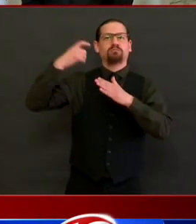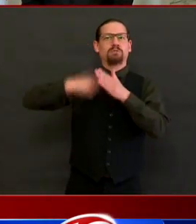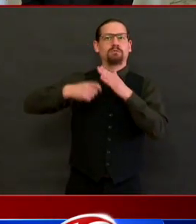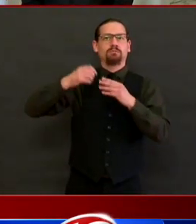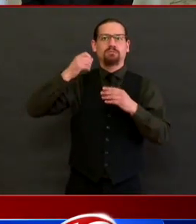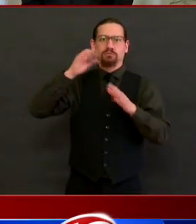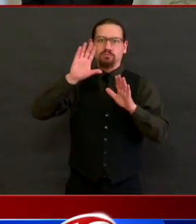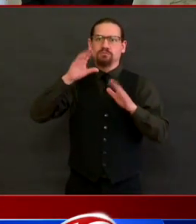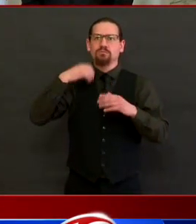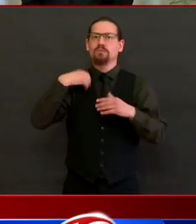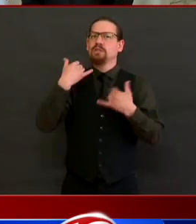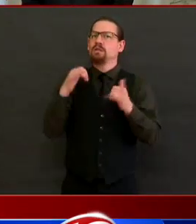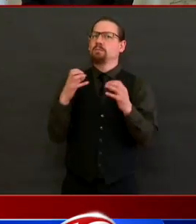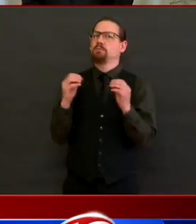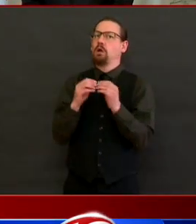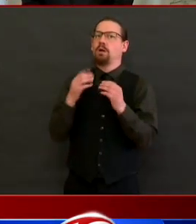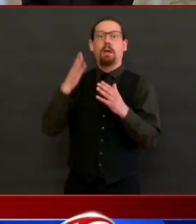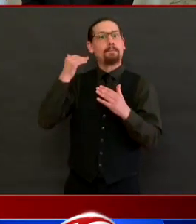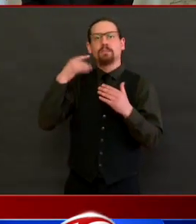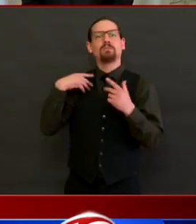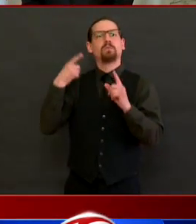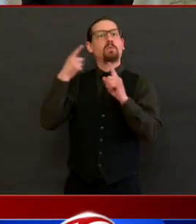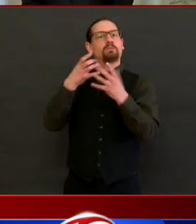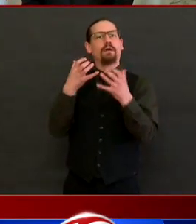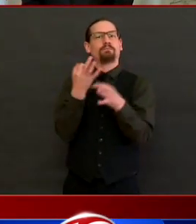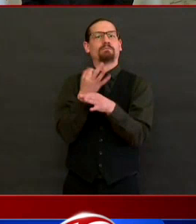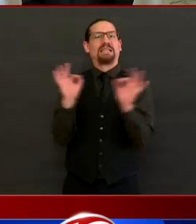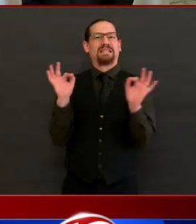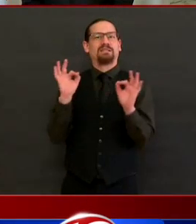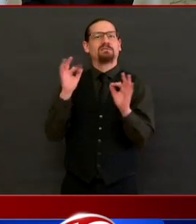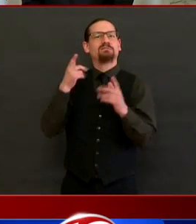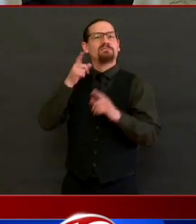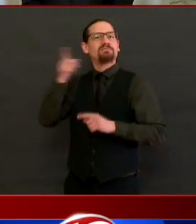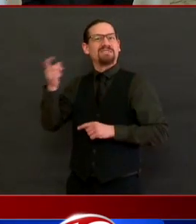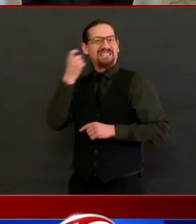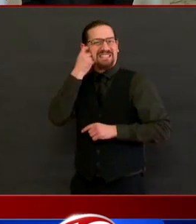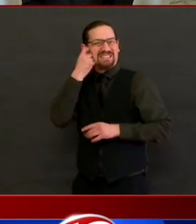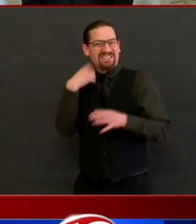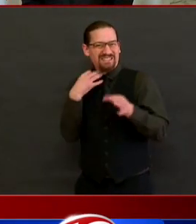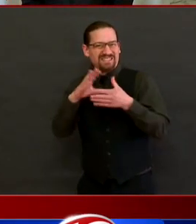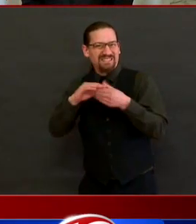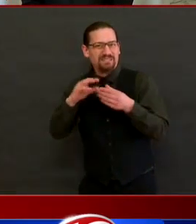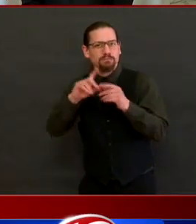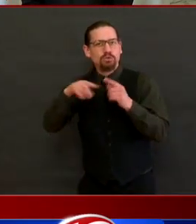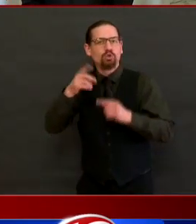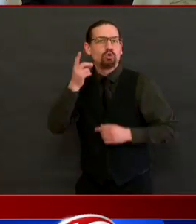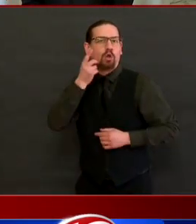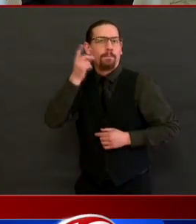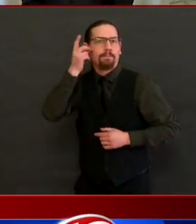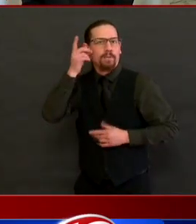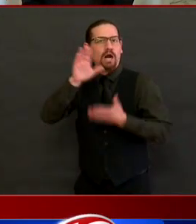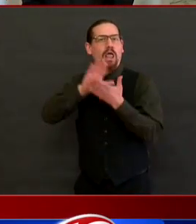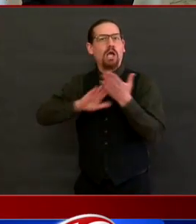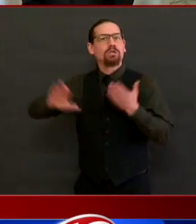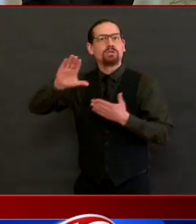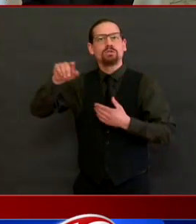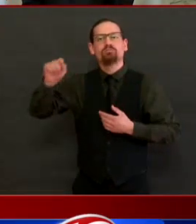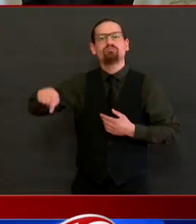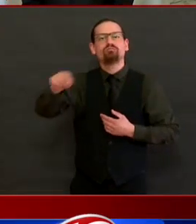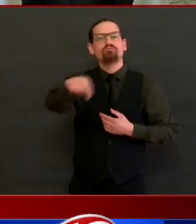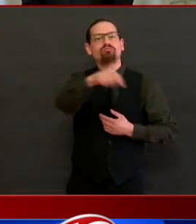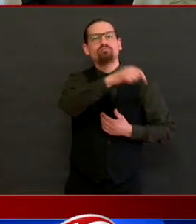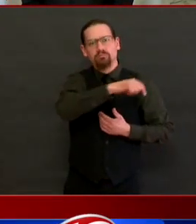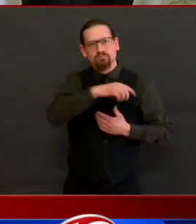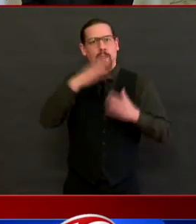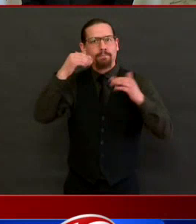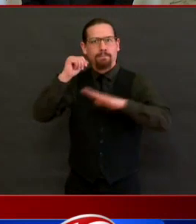the dormitories that I was just describing. I want to give a huge shout out to the Rhode Island Hospitality